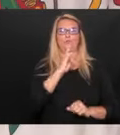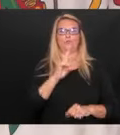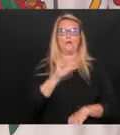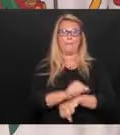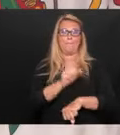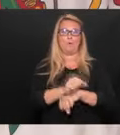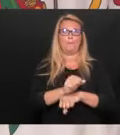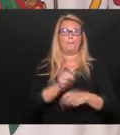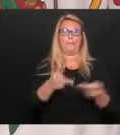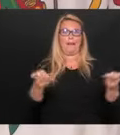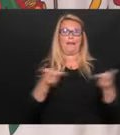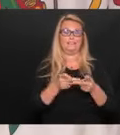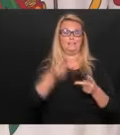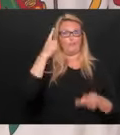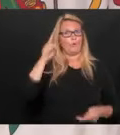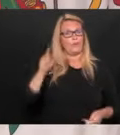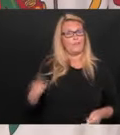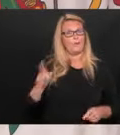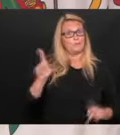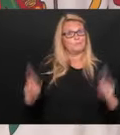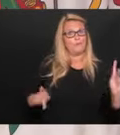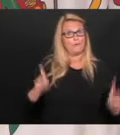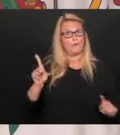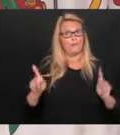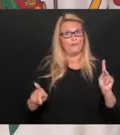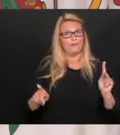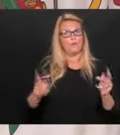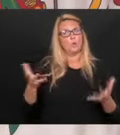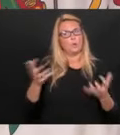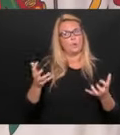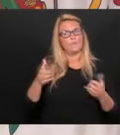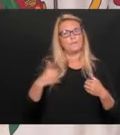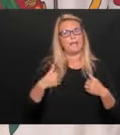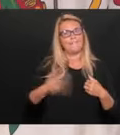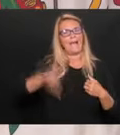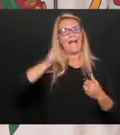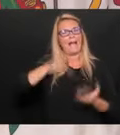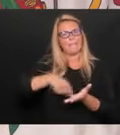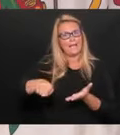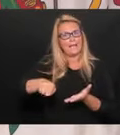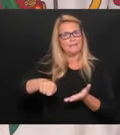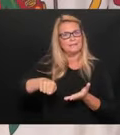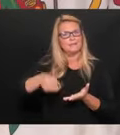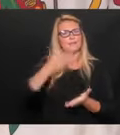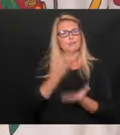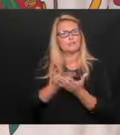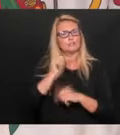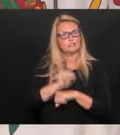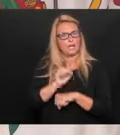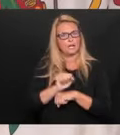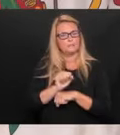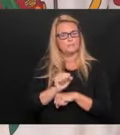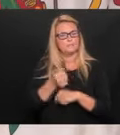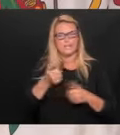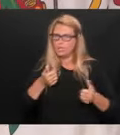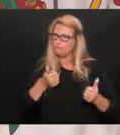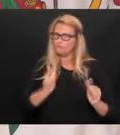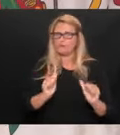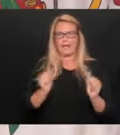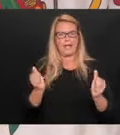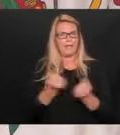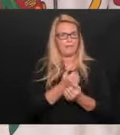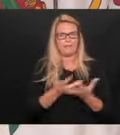great employees that were doing such good work, and we want them to have high-paying, great jobs, and we're going to keep trying every way we